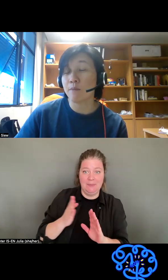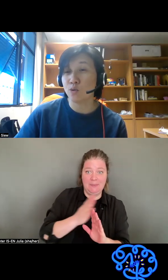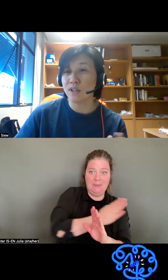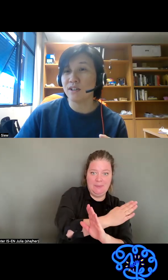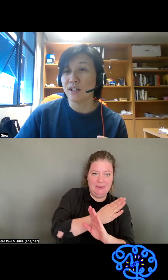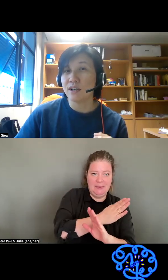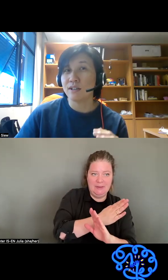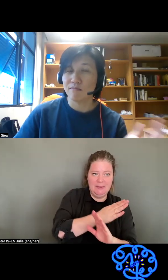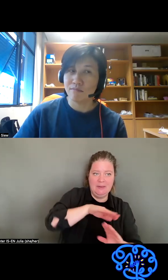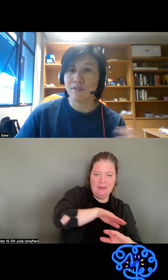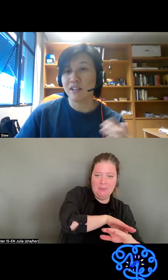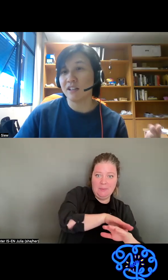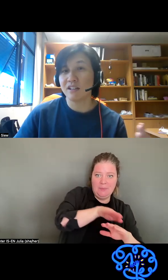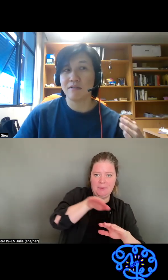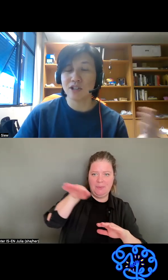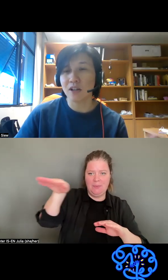gap between